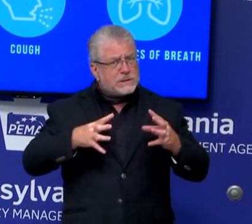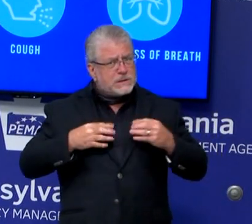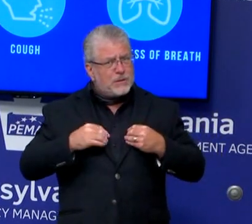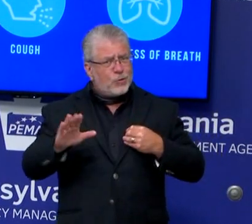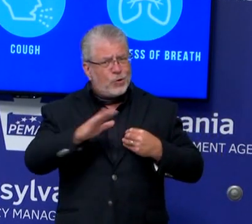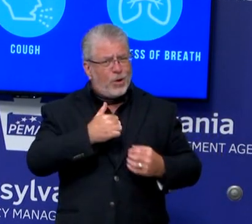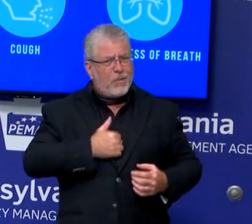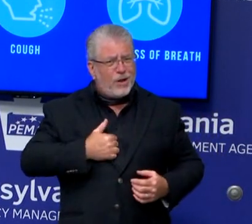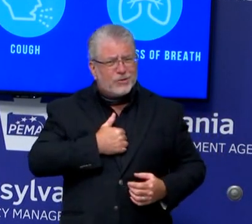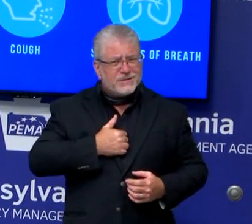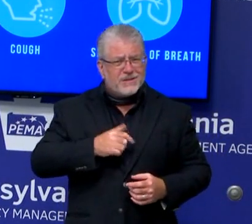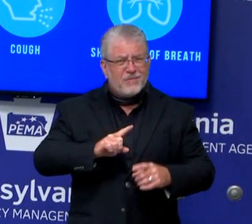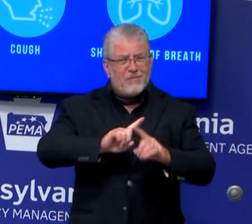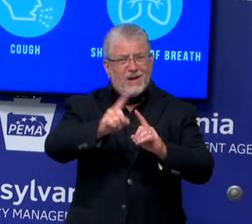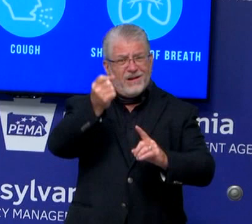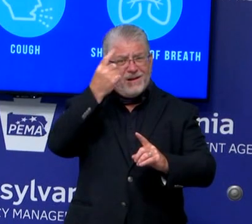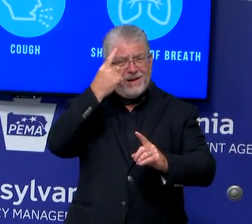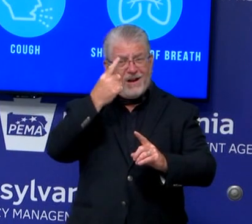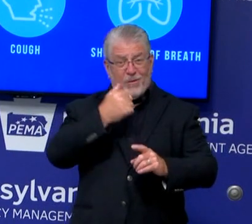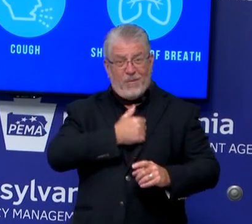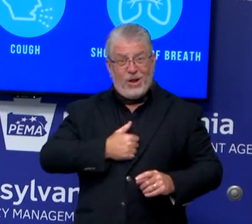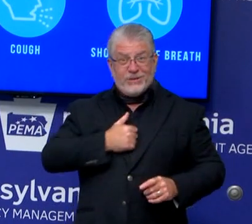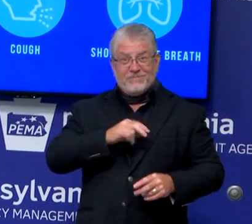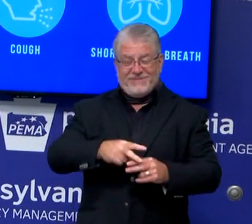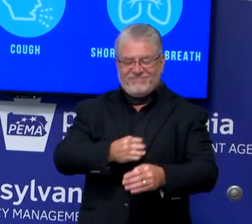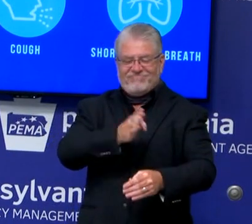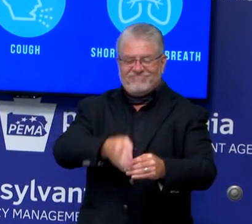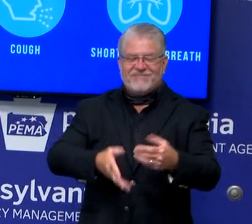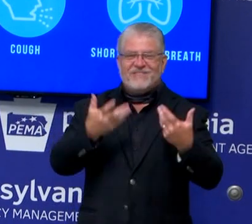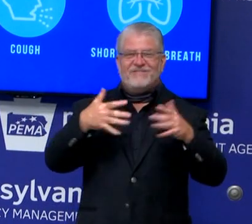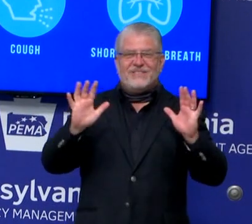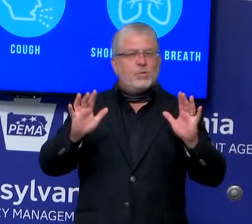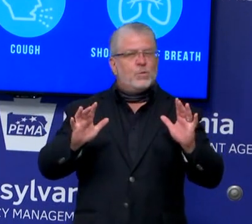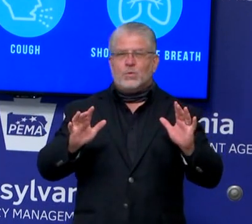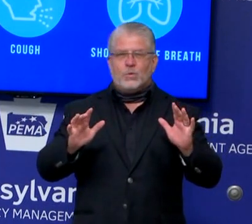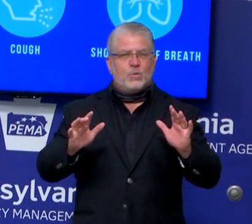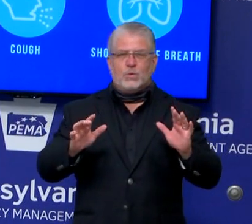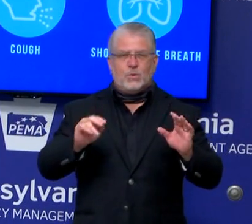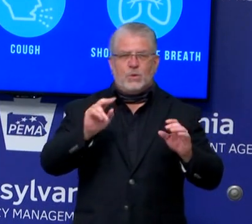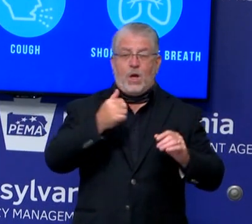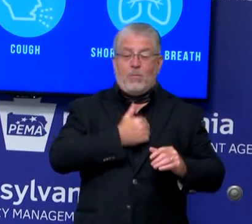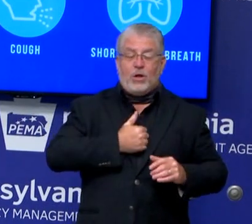But an apology is the beginning, not the end, of the conversation.